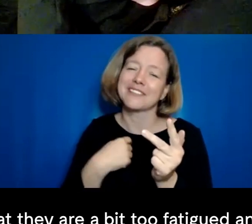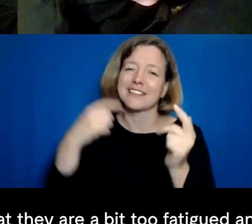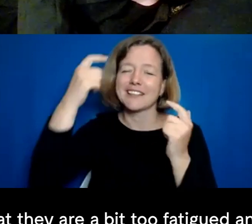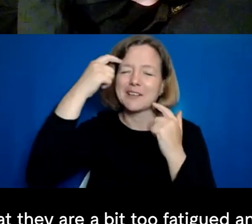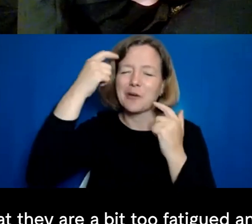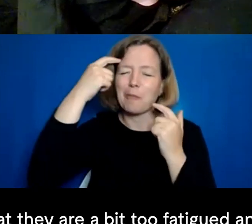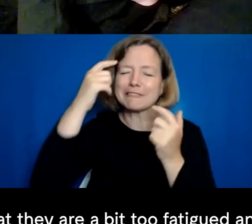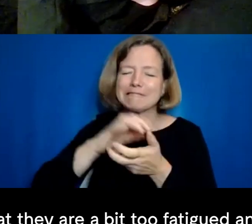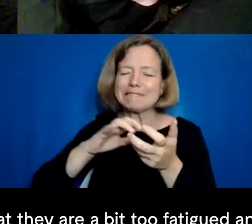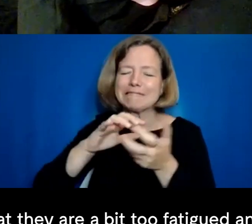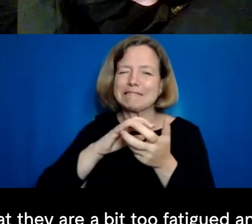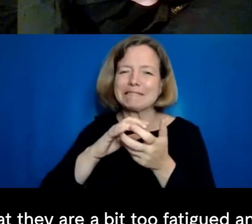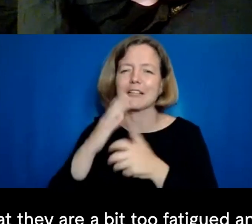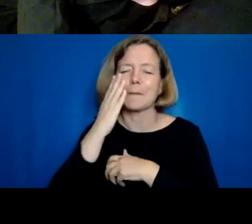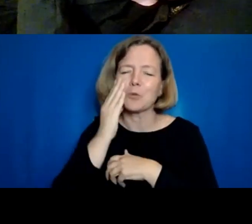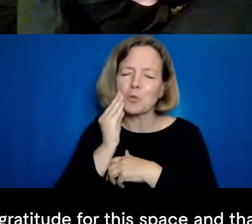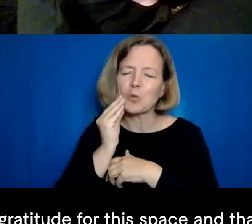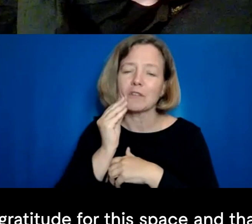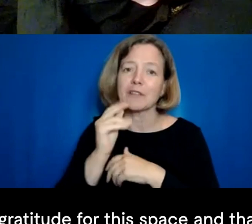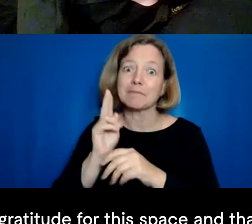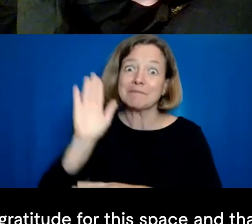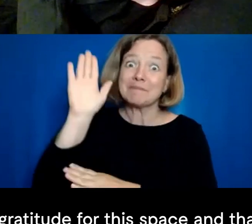to actively take part,